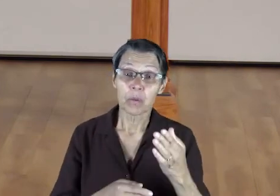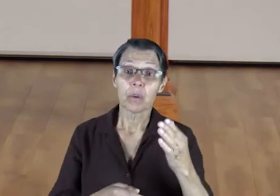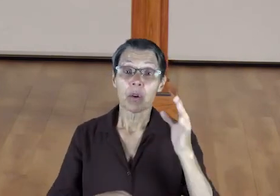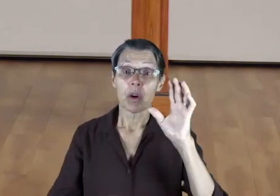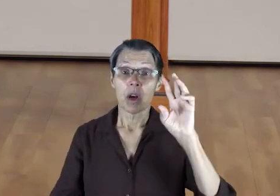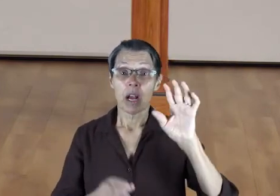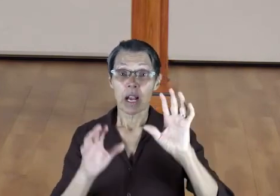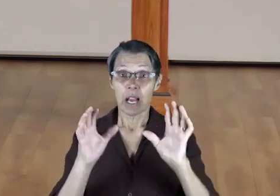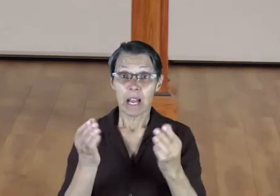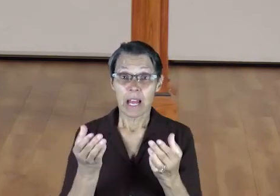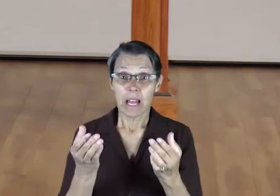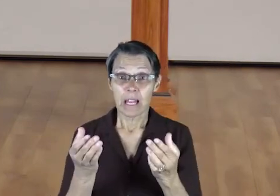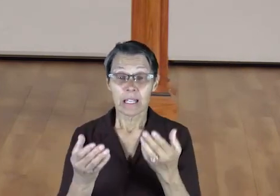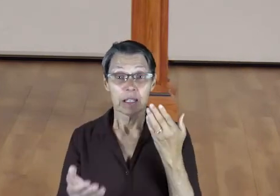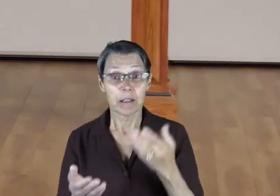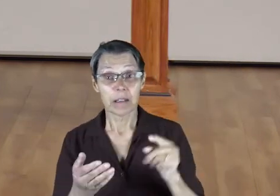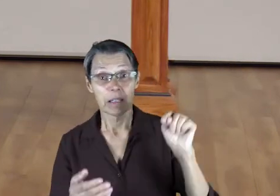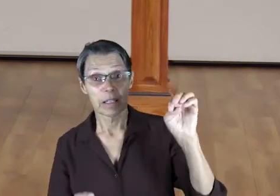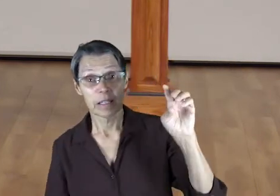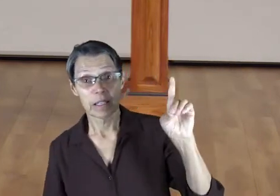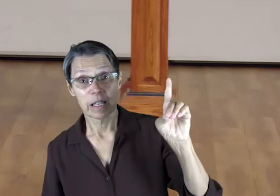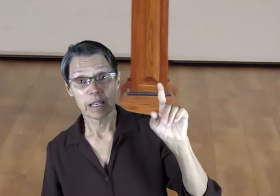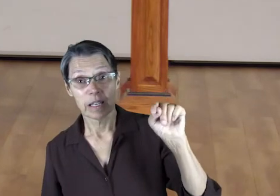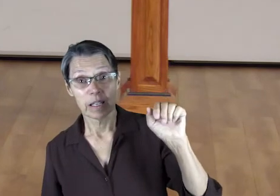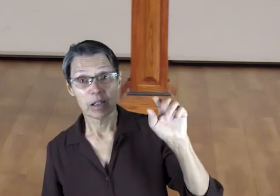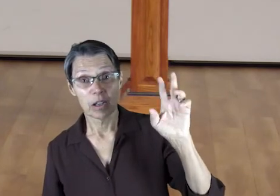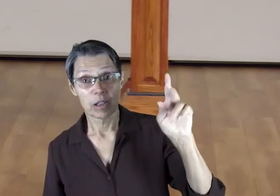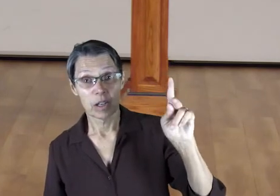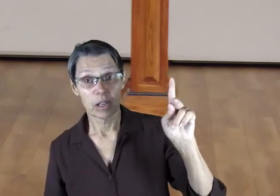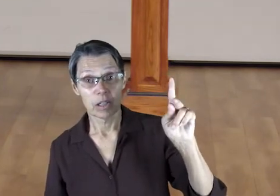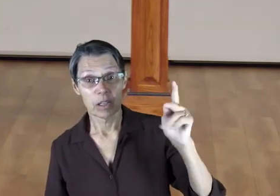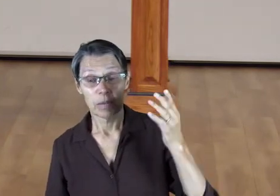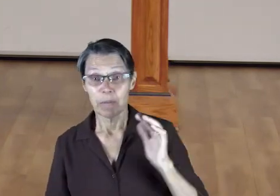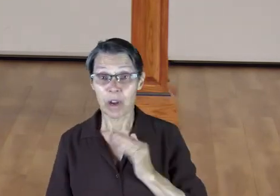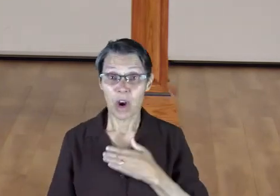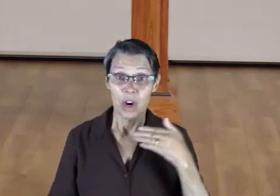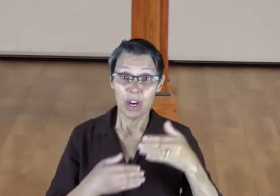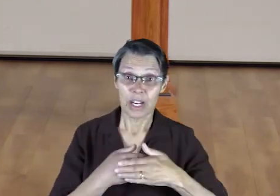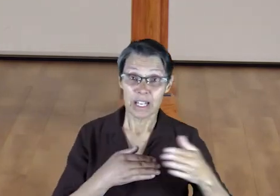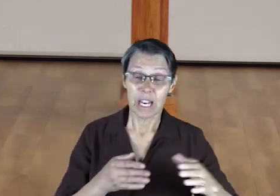through a webinar or a TED Talk or a neighbor.